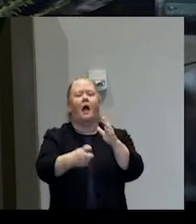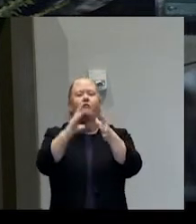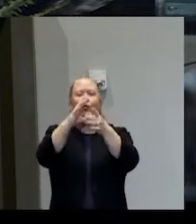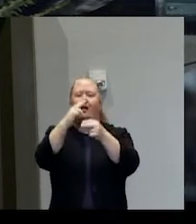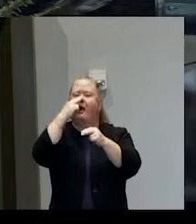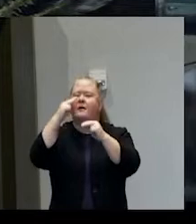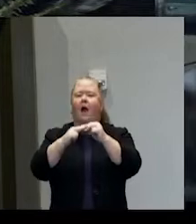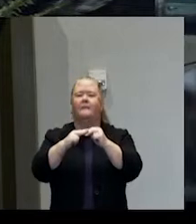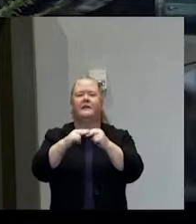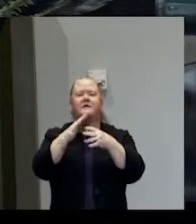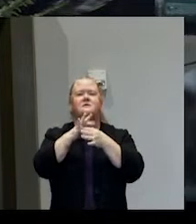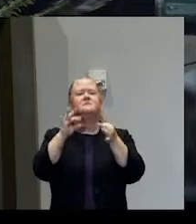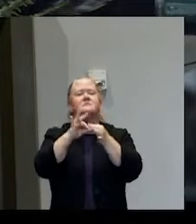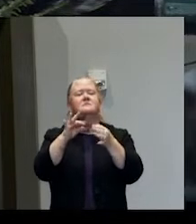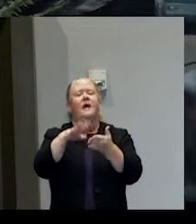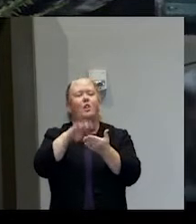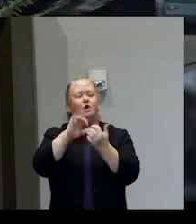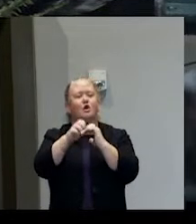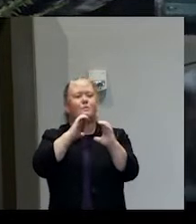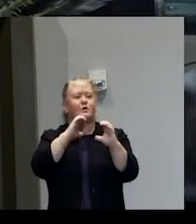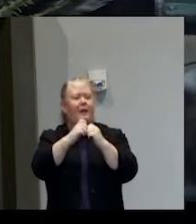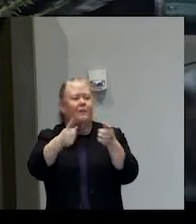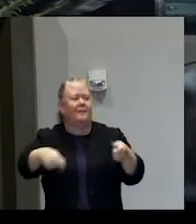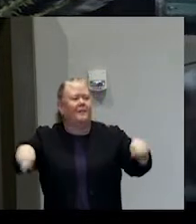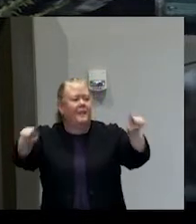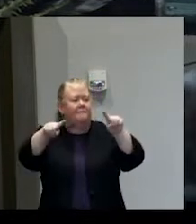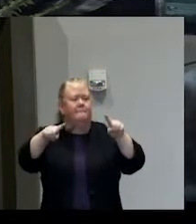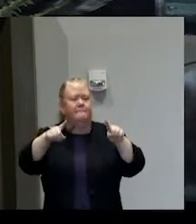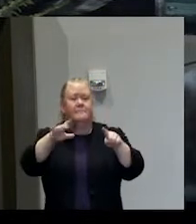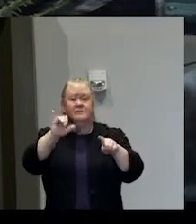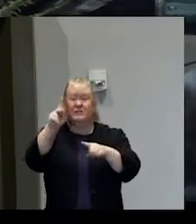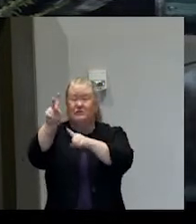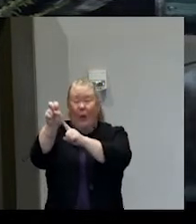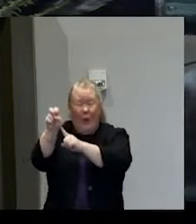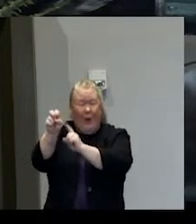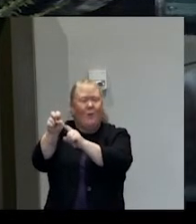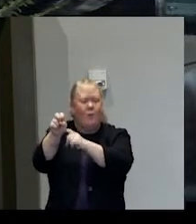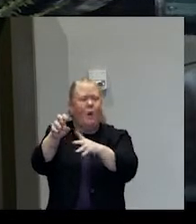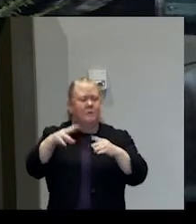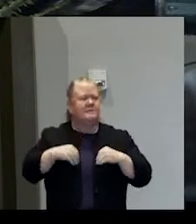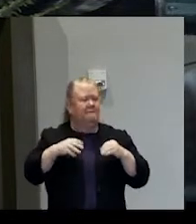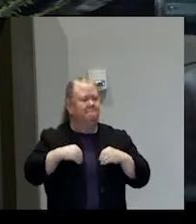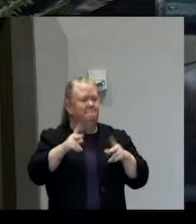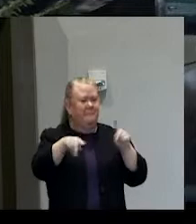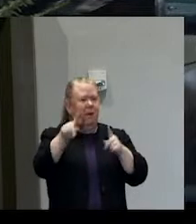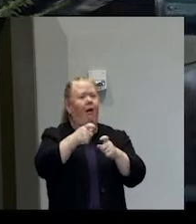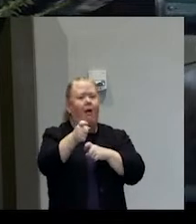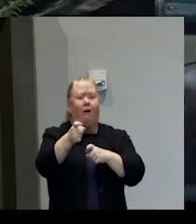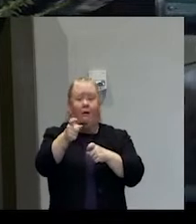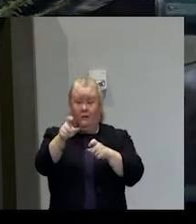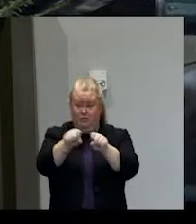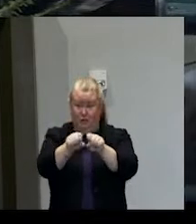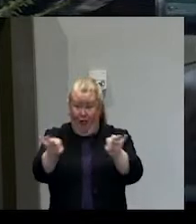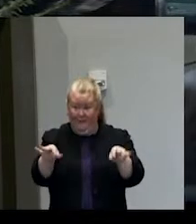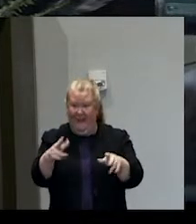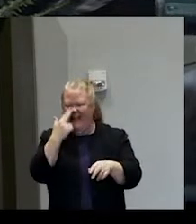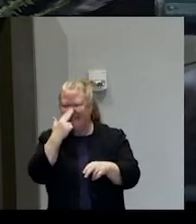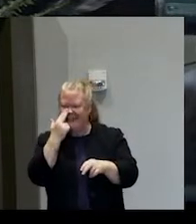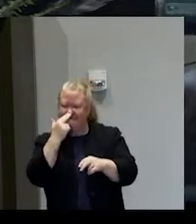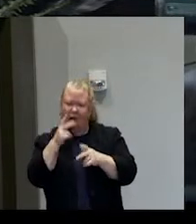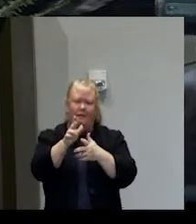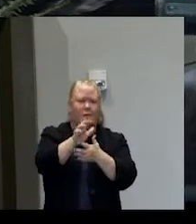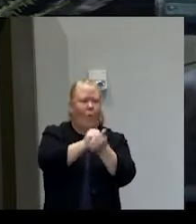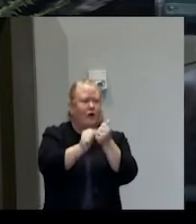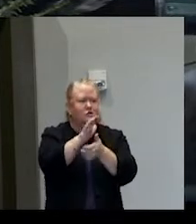learned how to communicate with people, because jokes, it lets you be accepted. I'm able to get them to take their shoes off if I say it funny and wash their